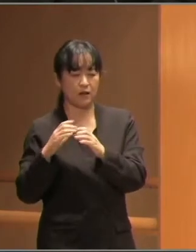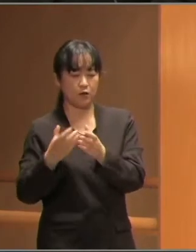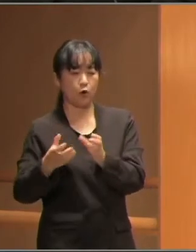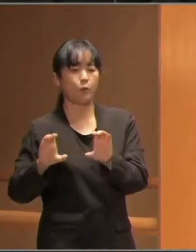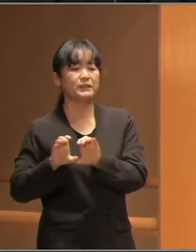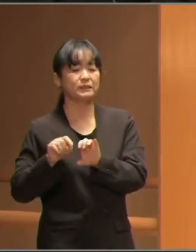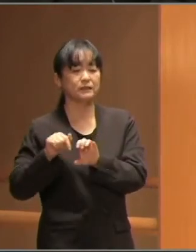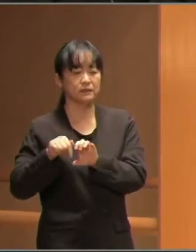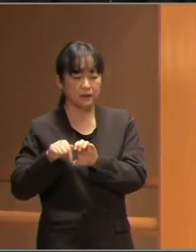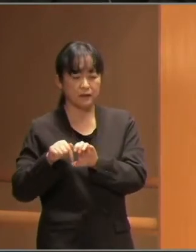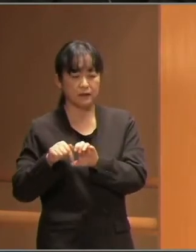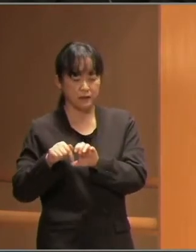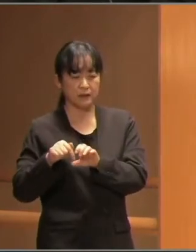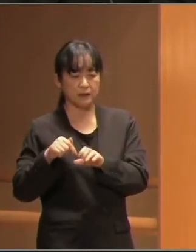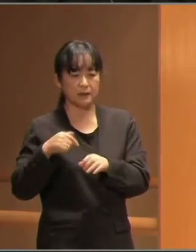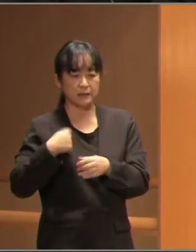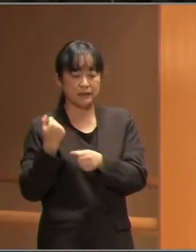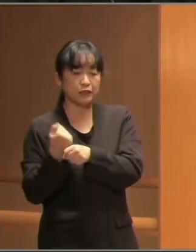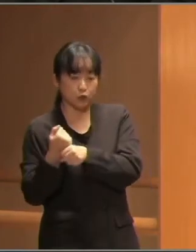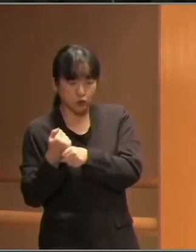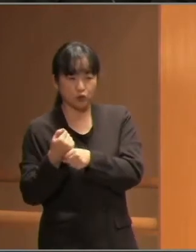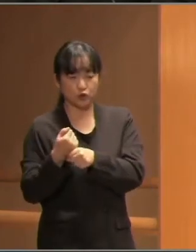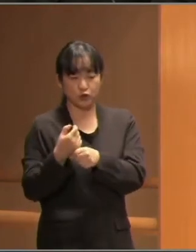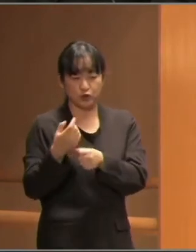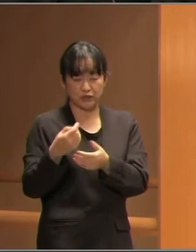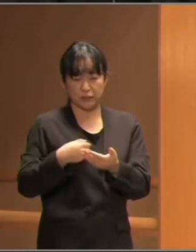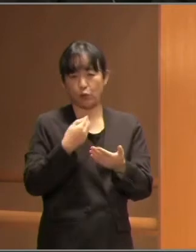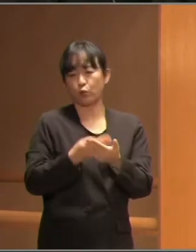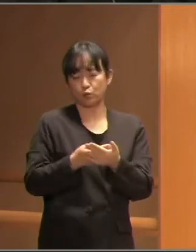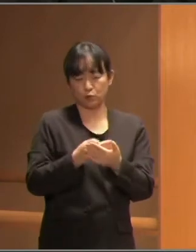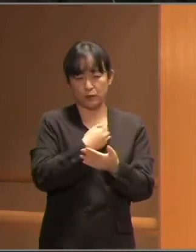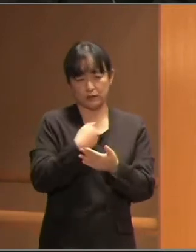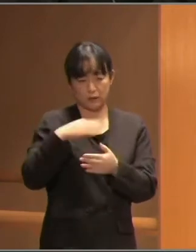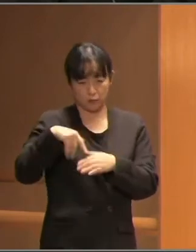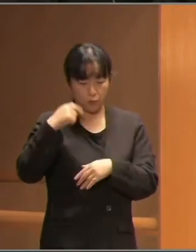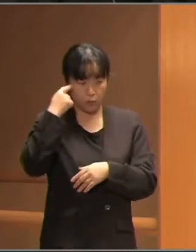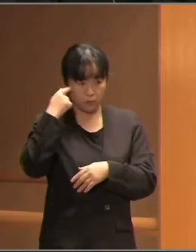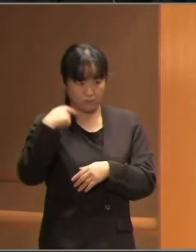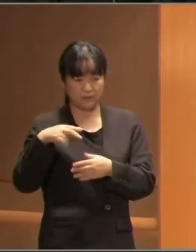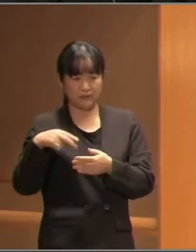small community, and self-supply was practiced.